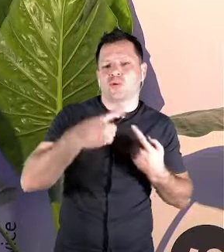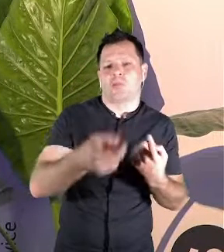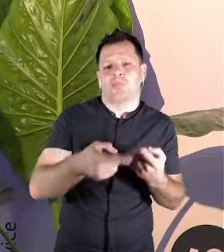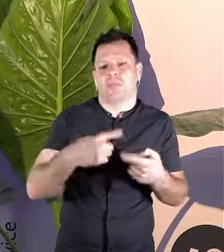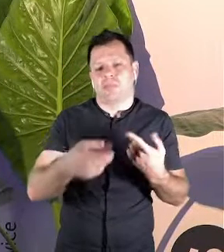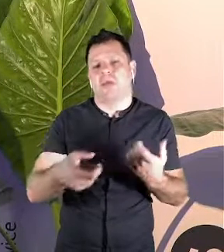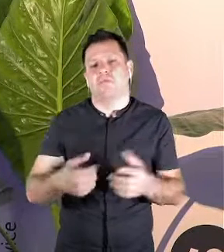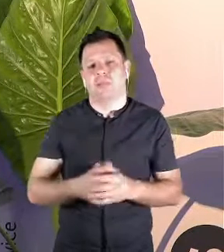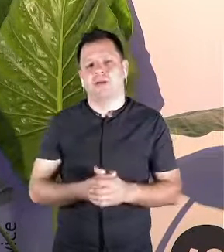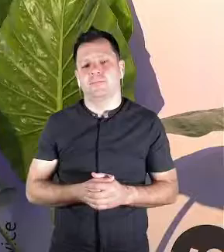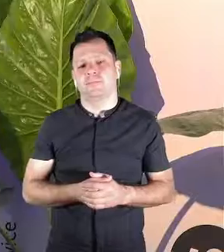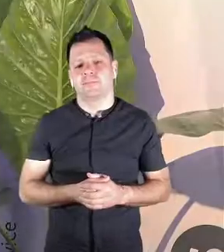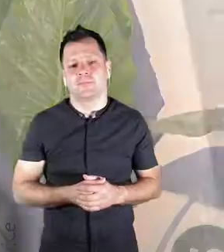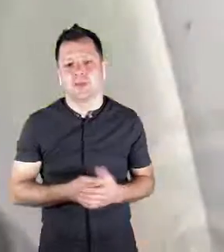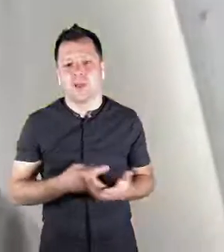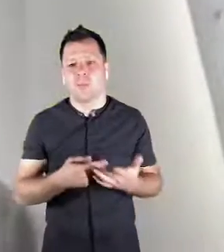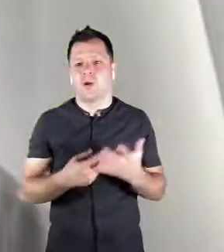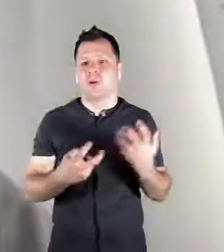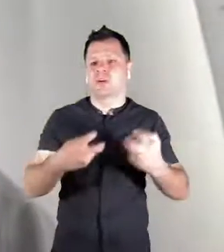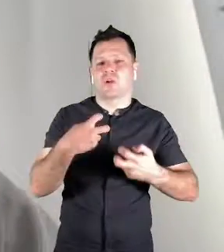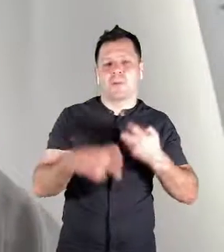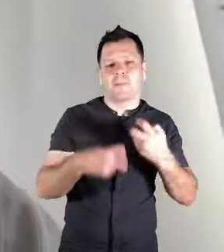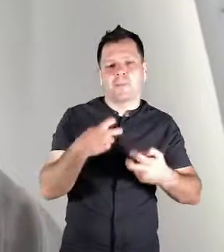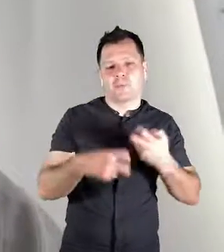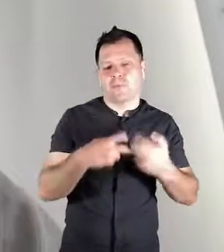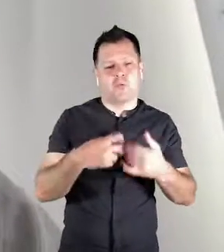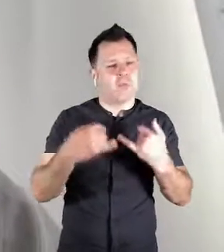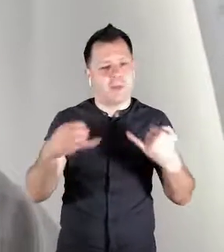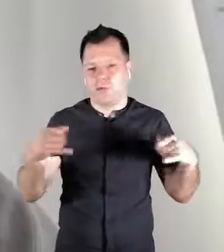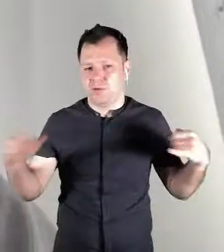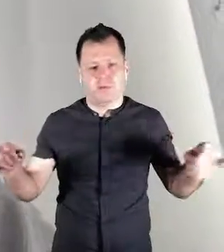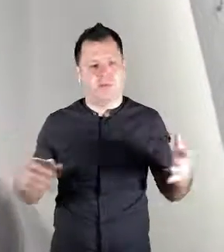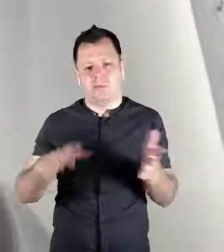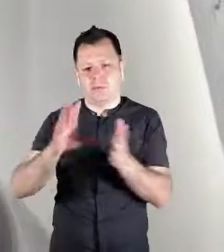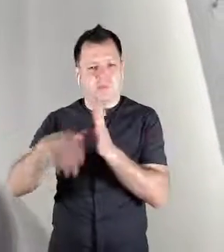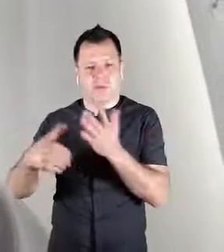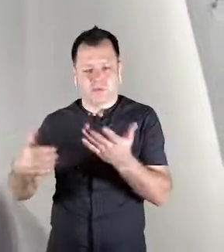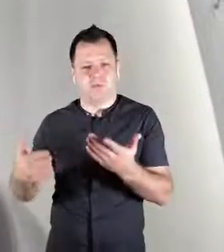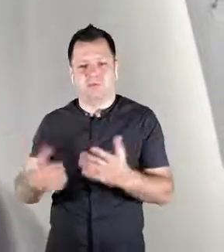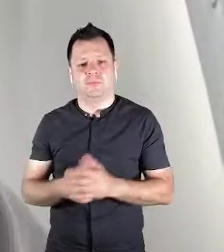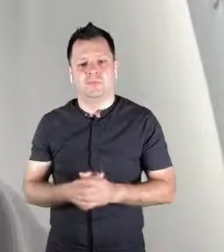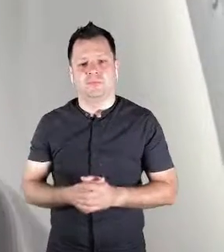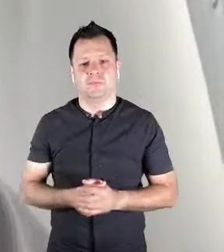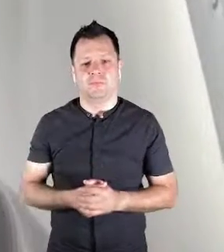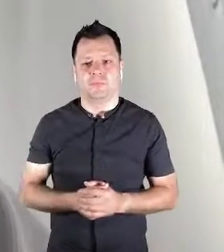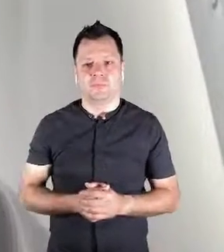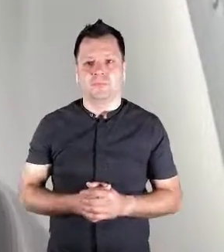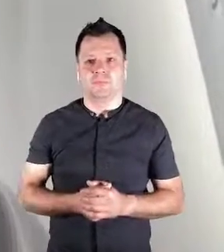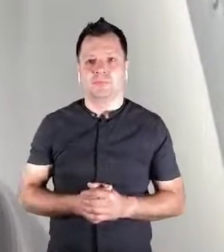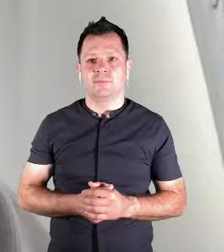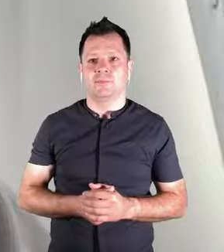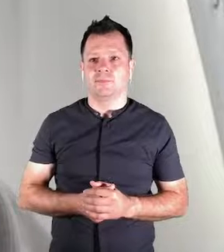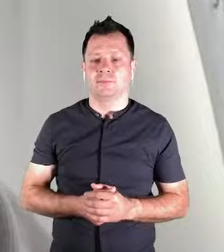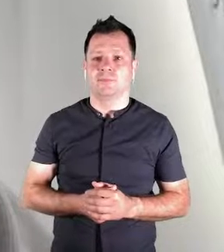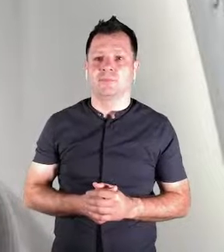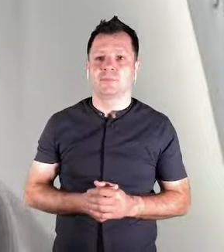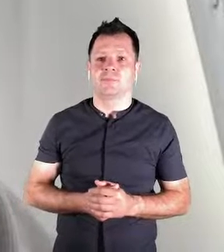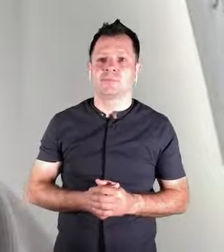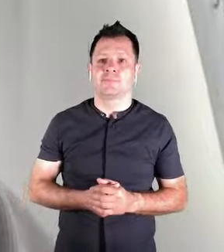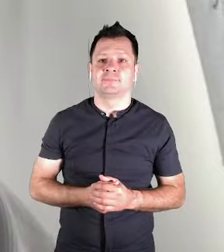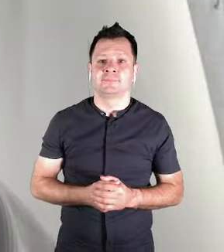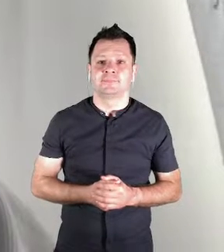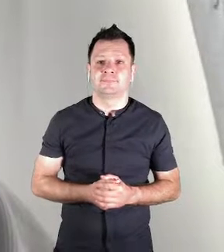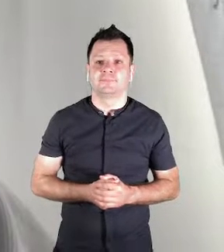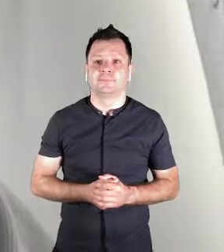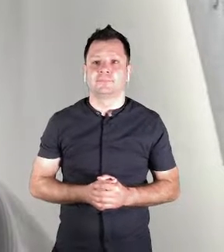One thing I would like to investigate a little bit more are these smart